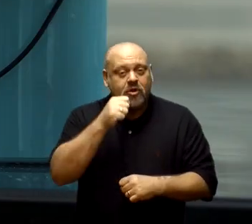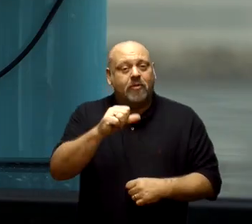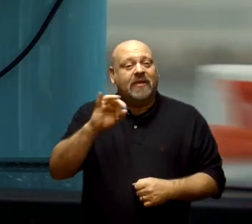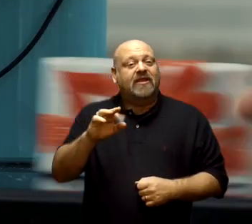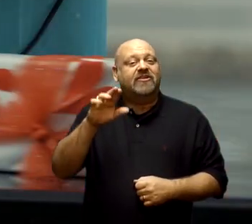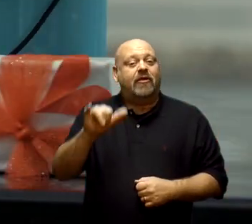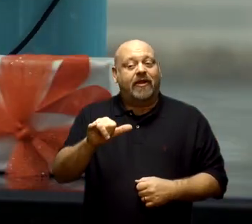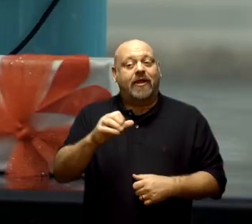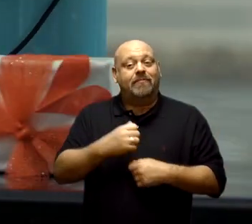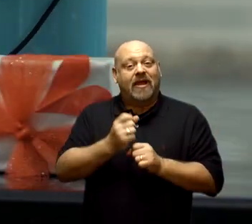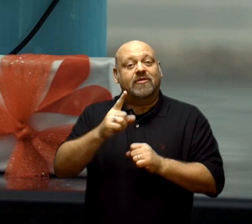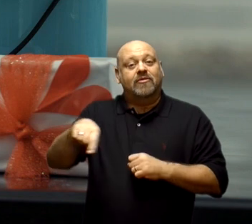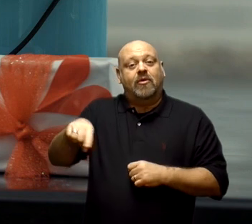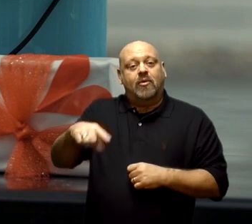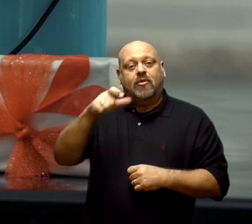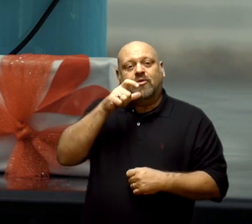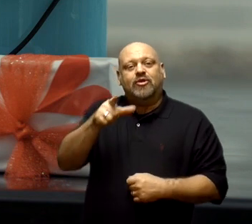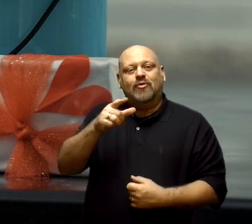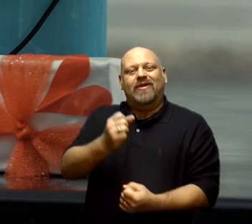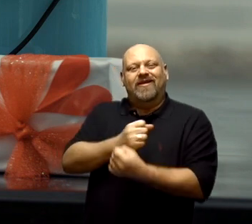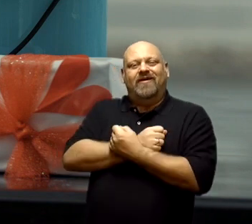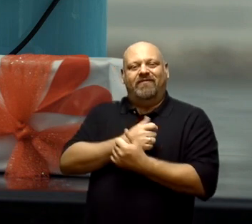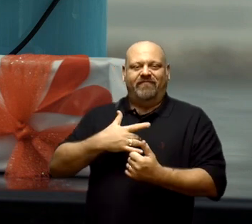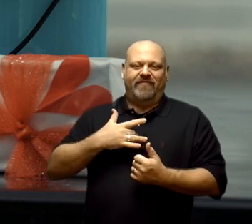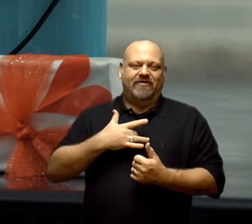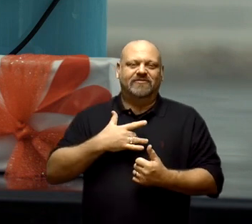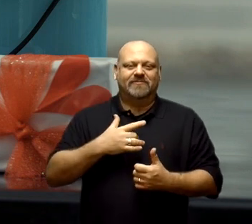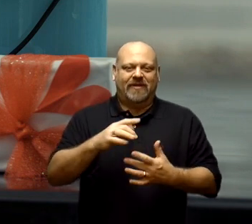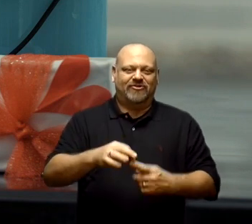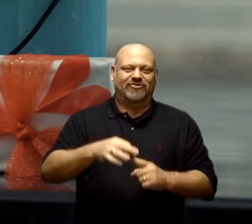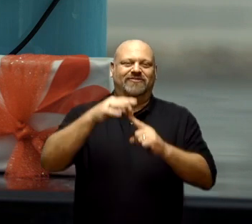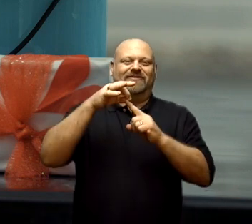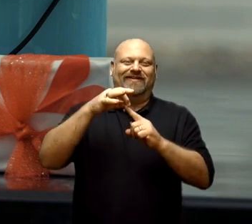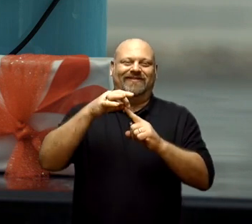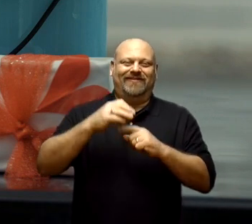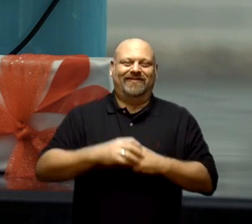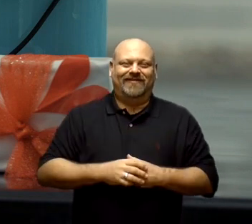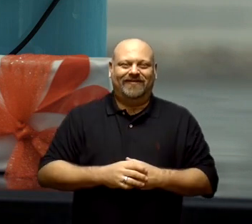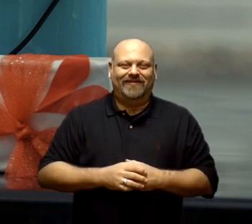a Jerry. Make those you love feel special.